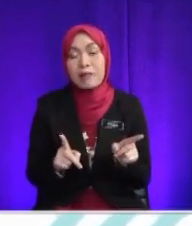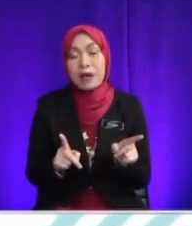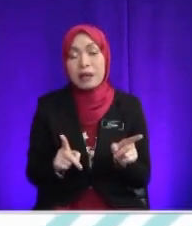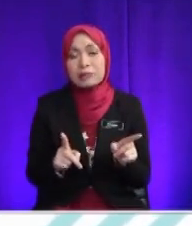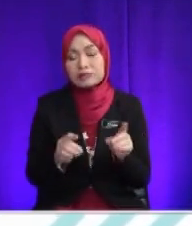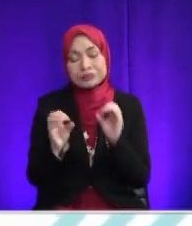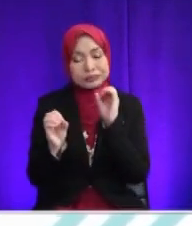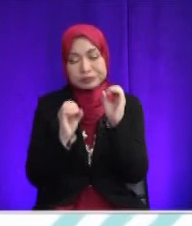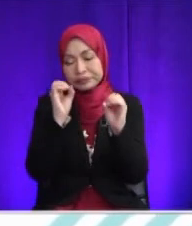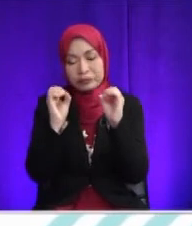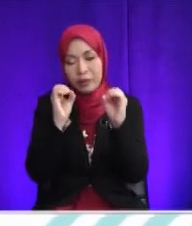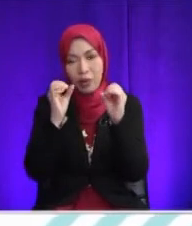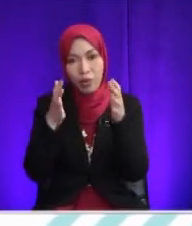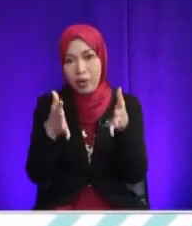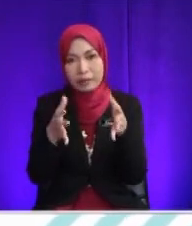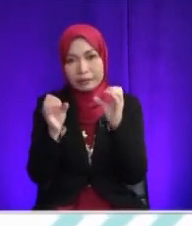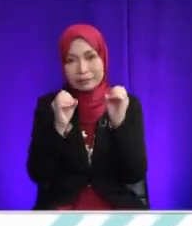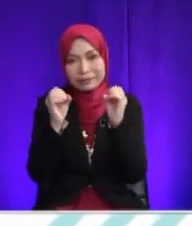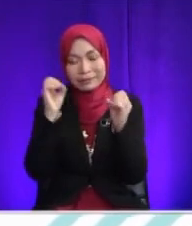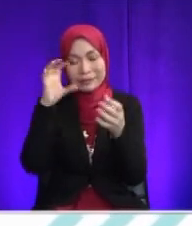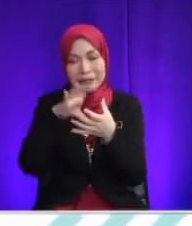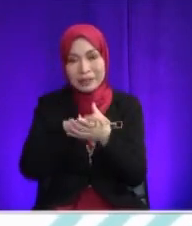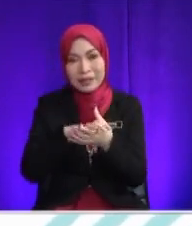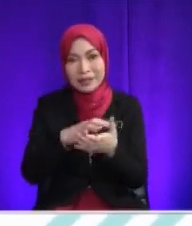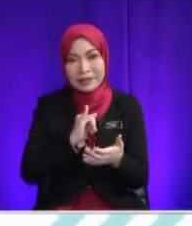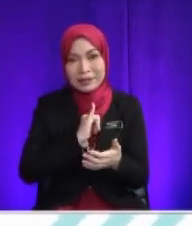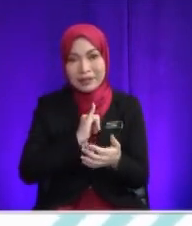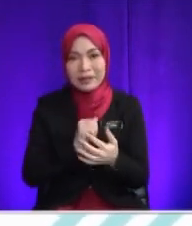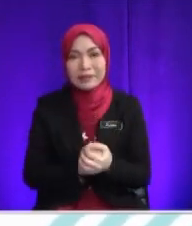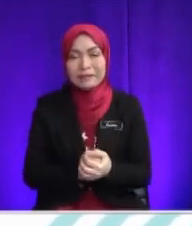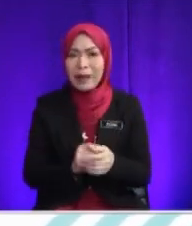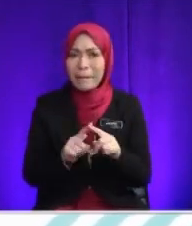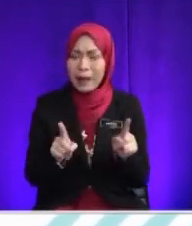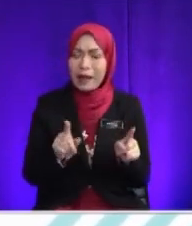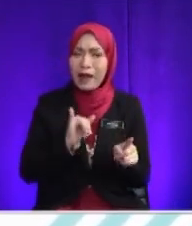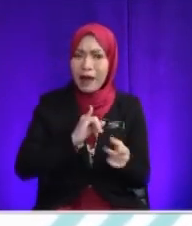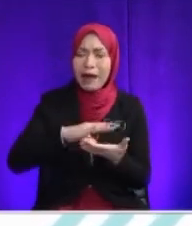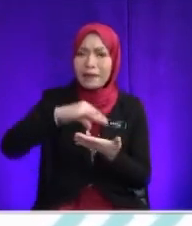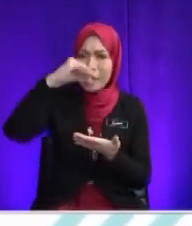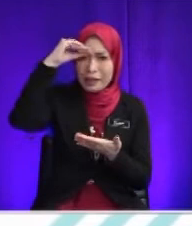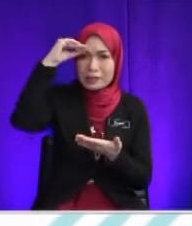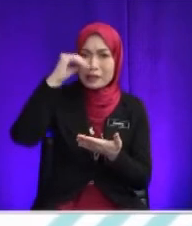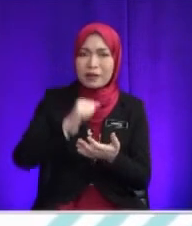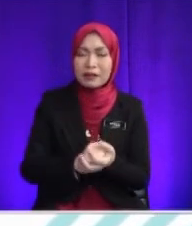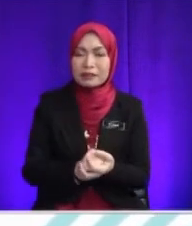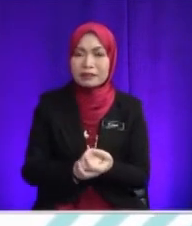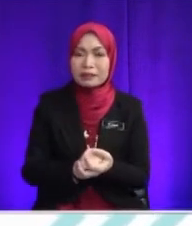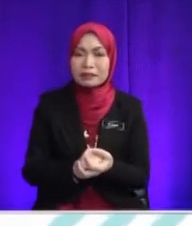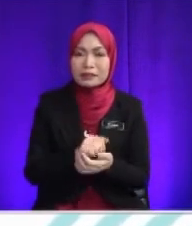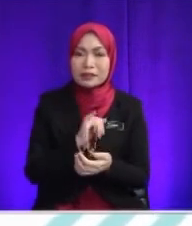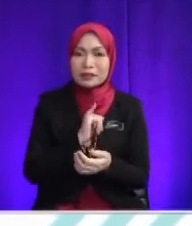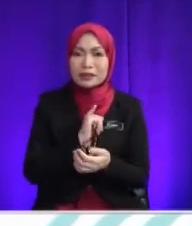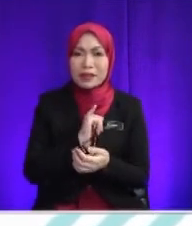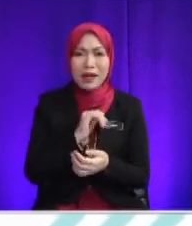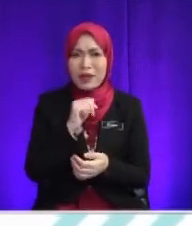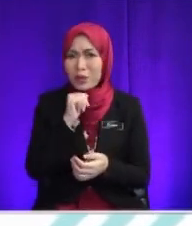anything. The thing is, though, I did my time and I learnt my lesson. I'm not like that anymore. I'm a